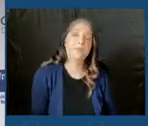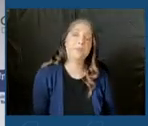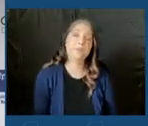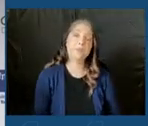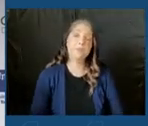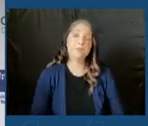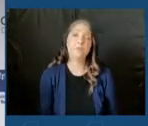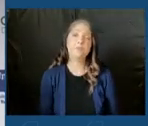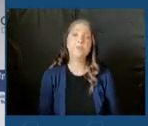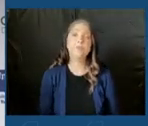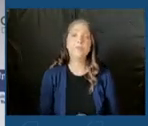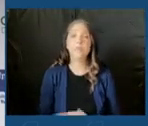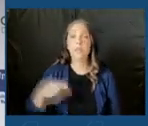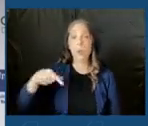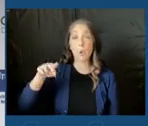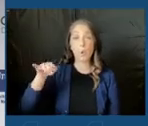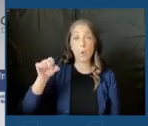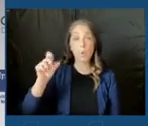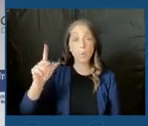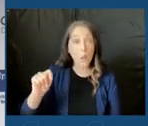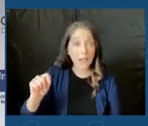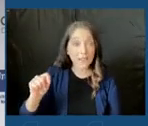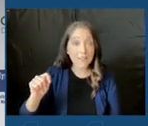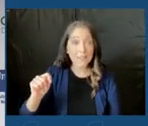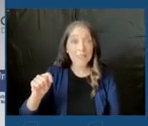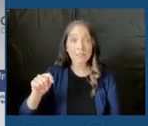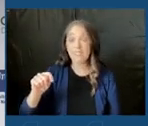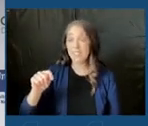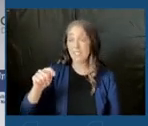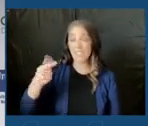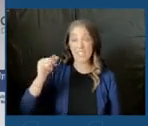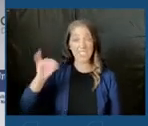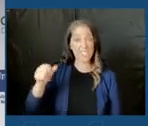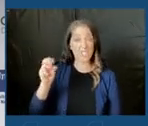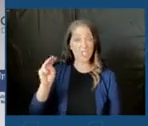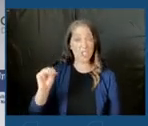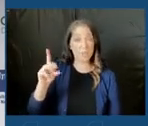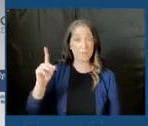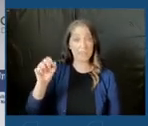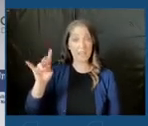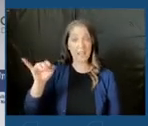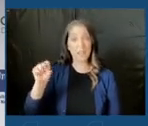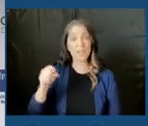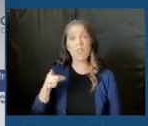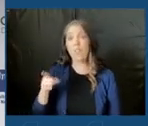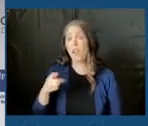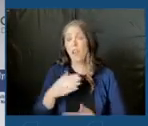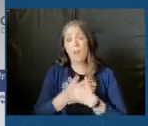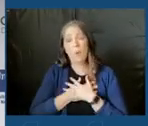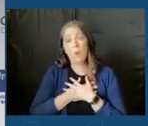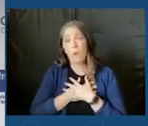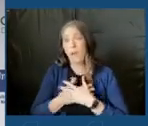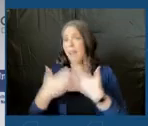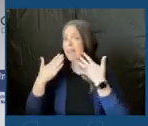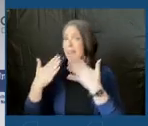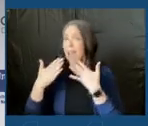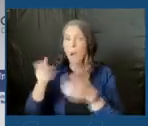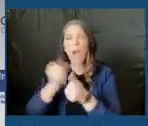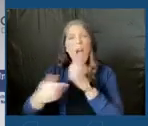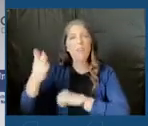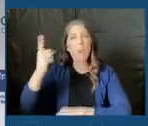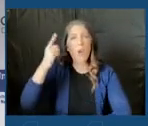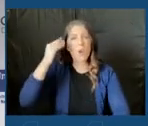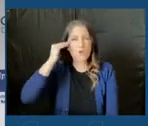And to have Quest Diagnostics, Jim Davis, this means a lot to us. And I thank you for this engagement. Everybody knows Quest, but I'm going to